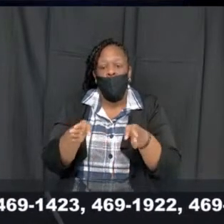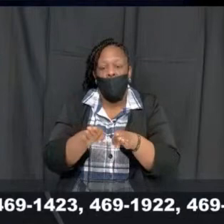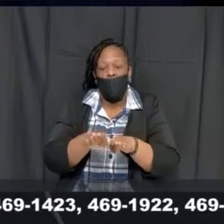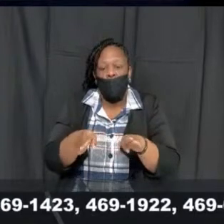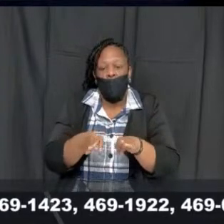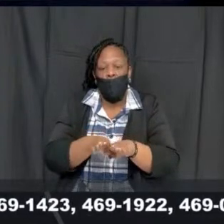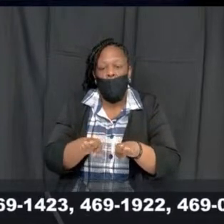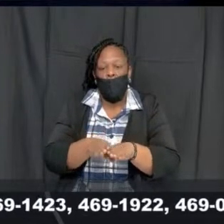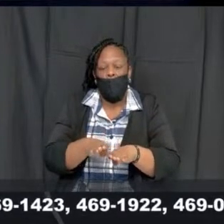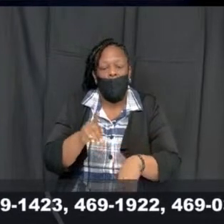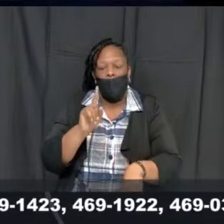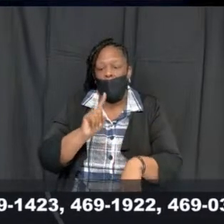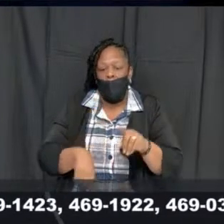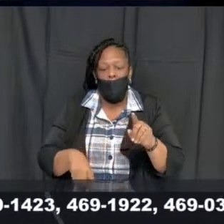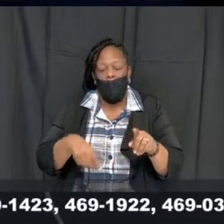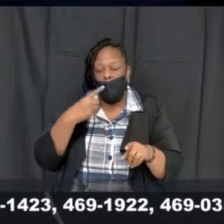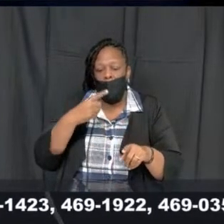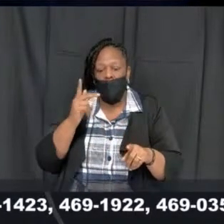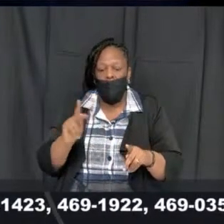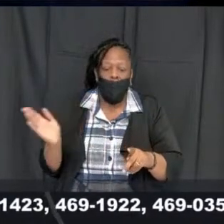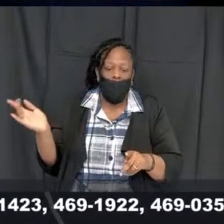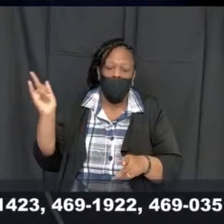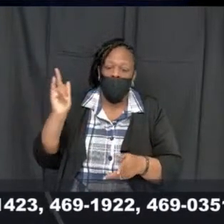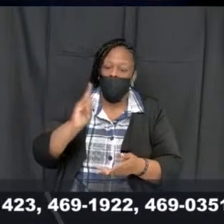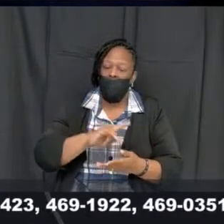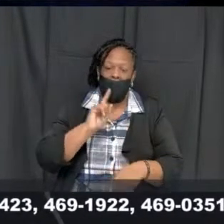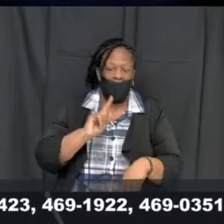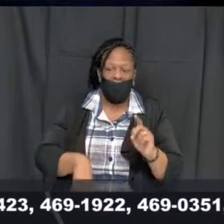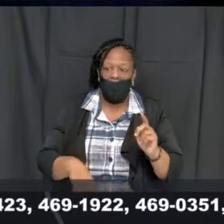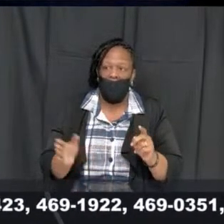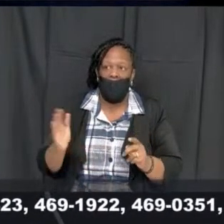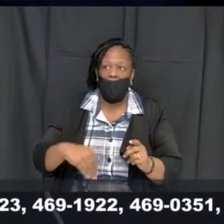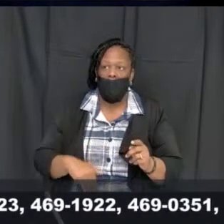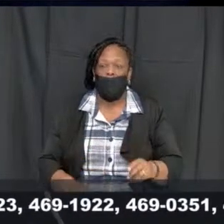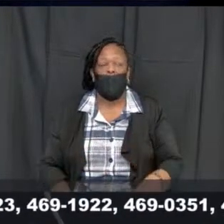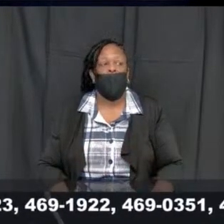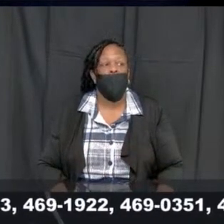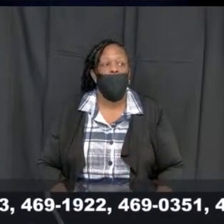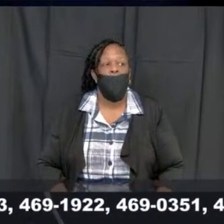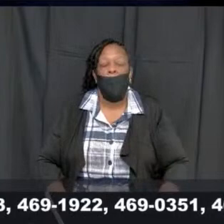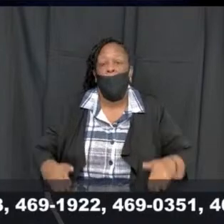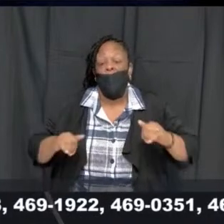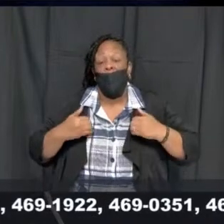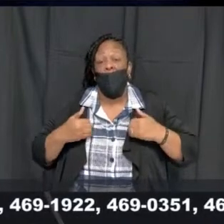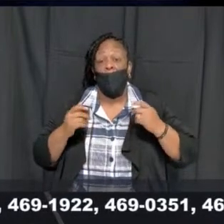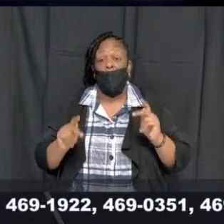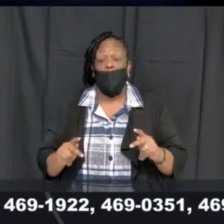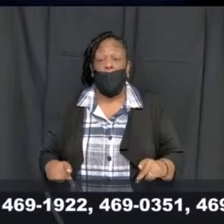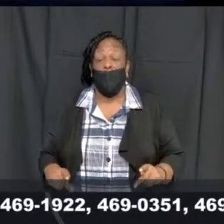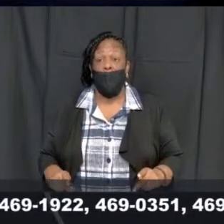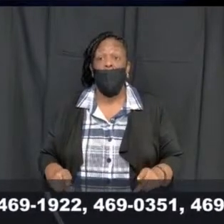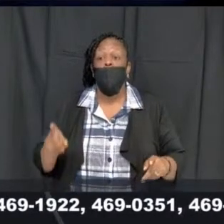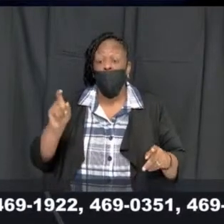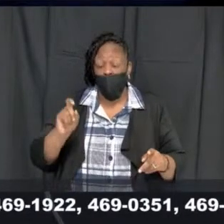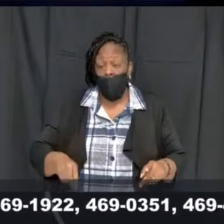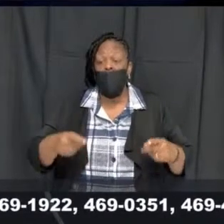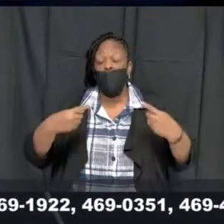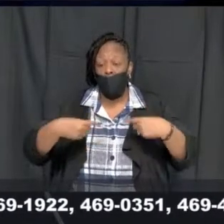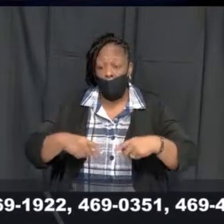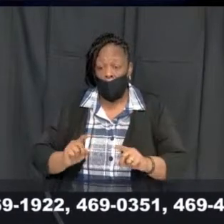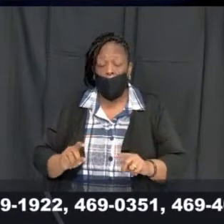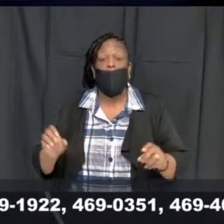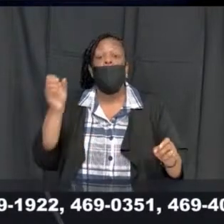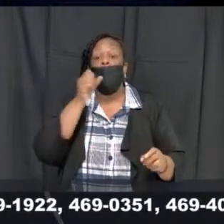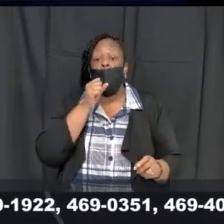please, don't be selfish. If you're a young person, don't think that you don't need to vaccinate because you have a mother, a father, grandmother, an aunt,